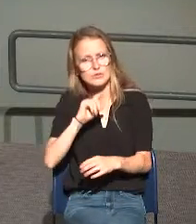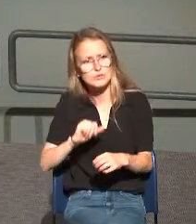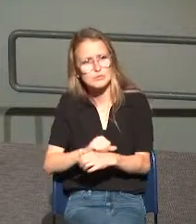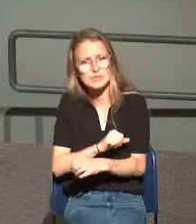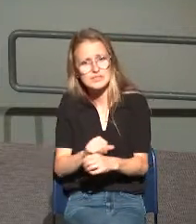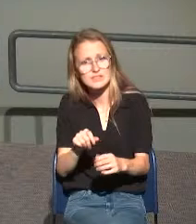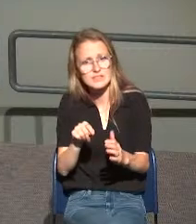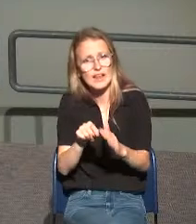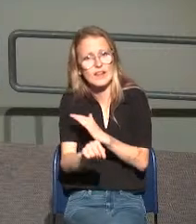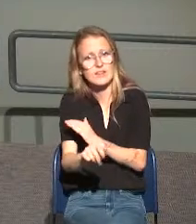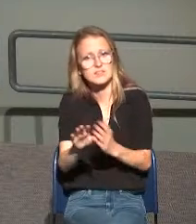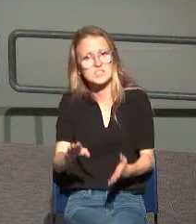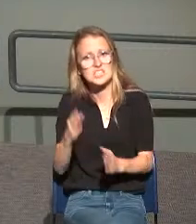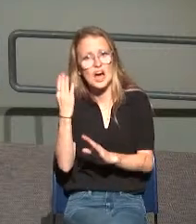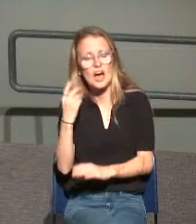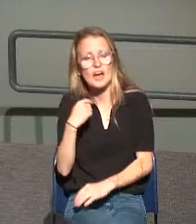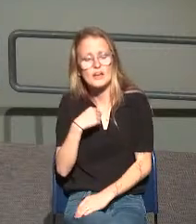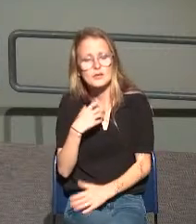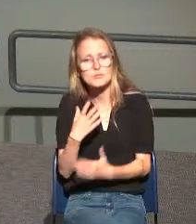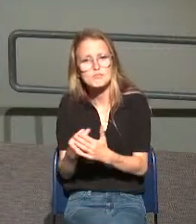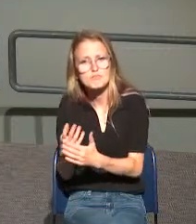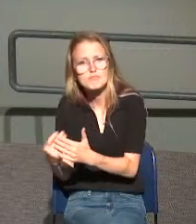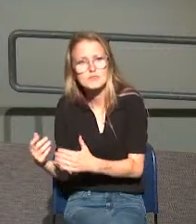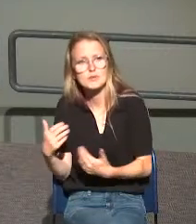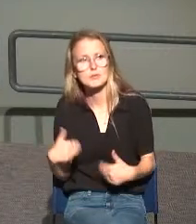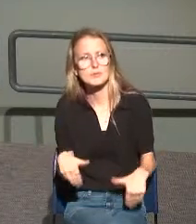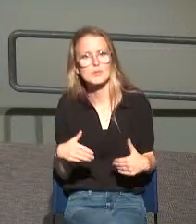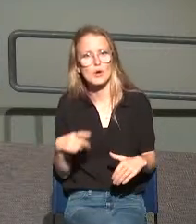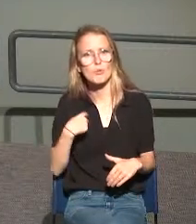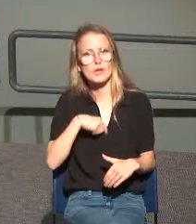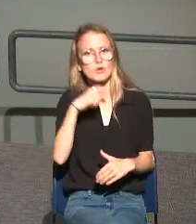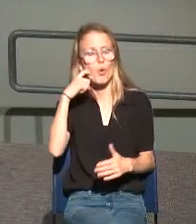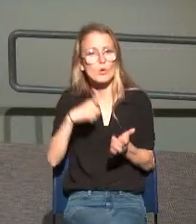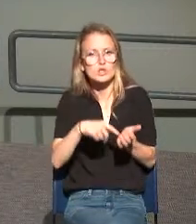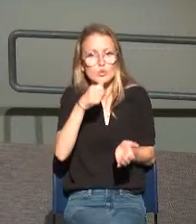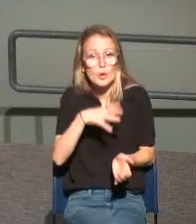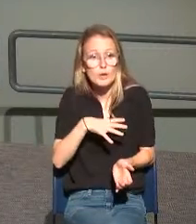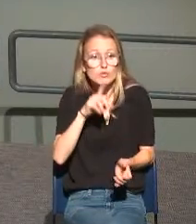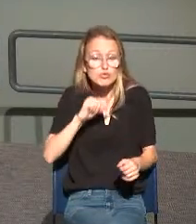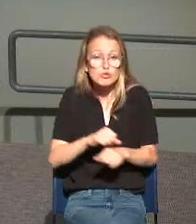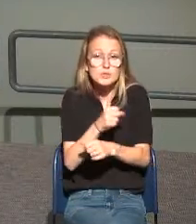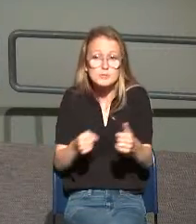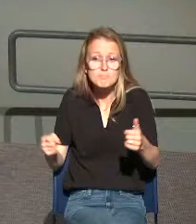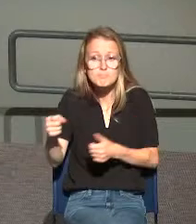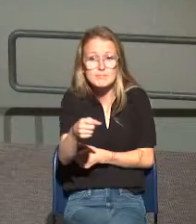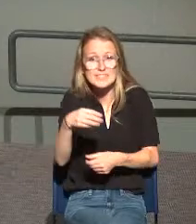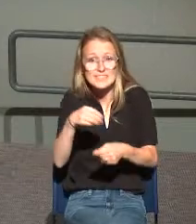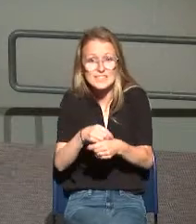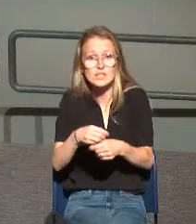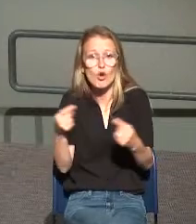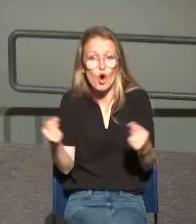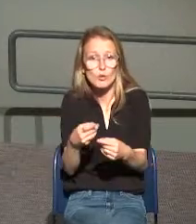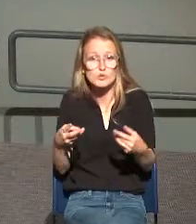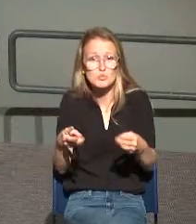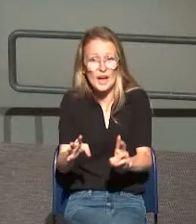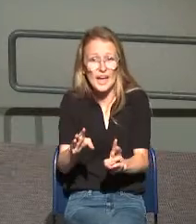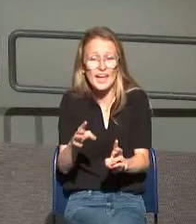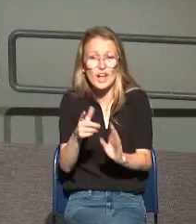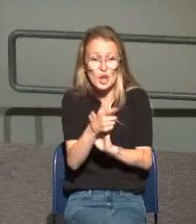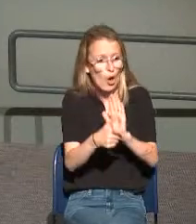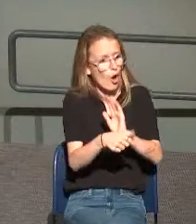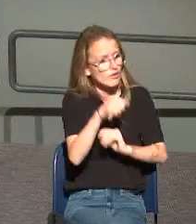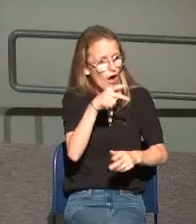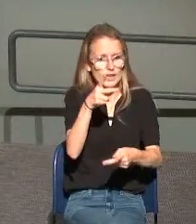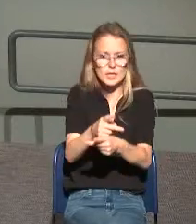casualties. They realized that women were being put in harm's way, that these laws were not keeping women safe. They